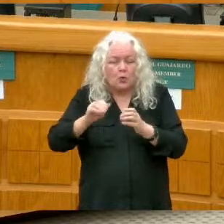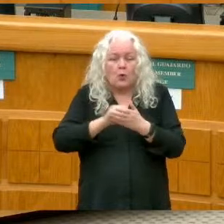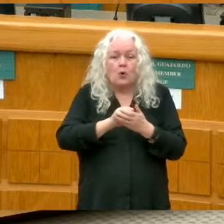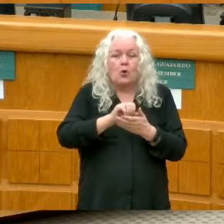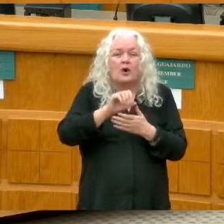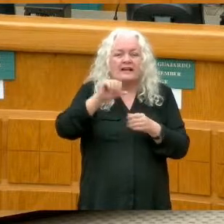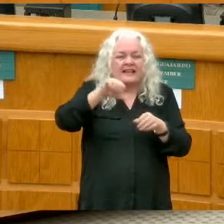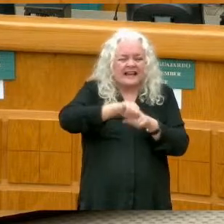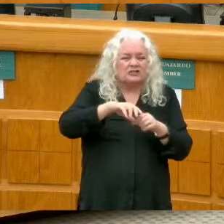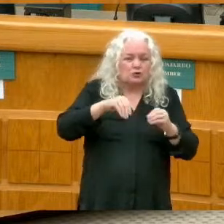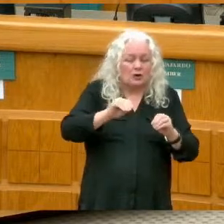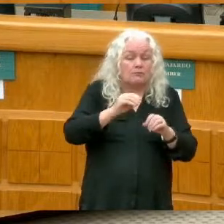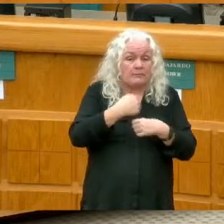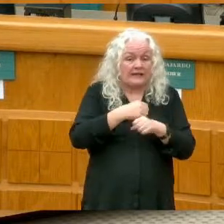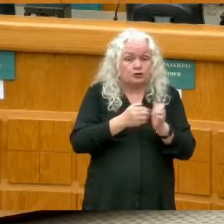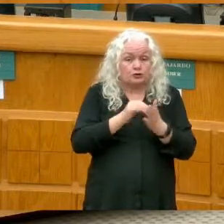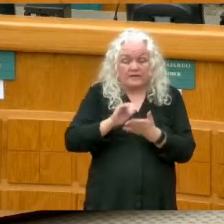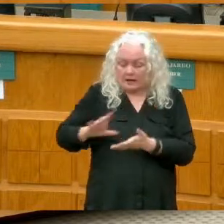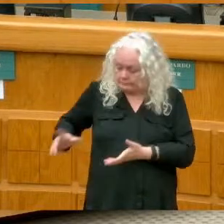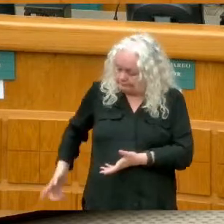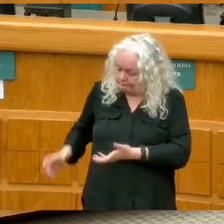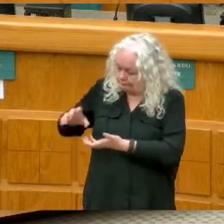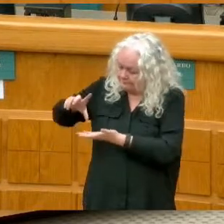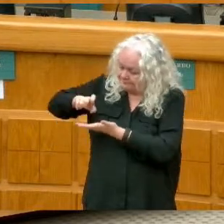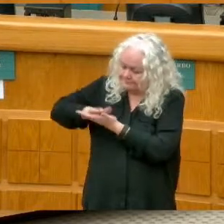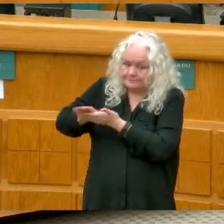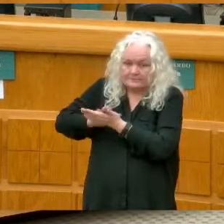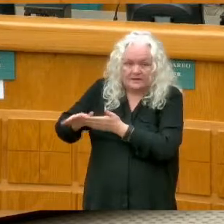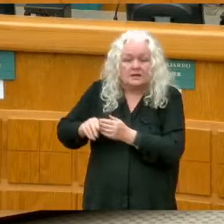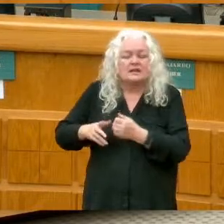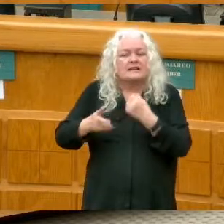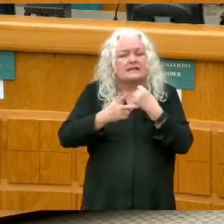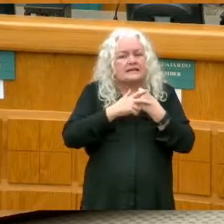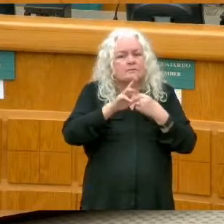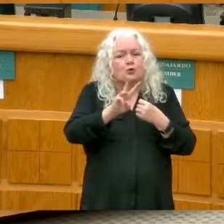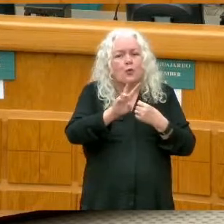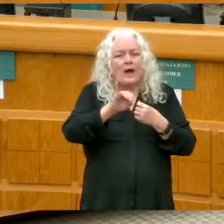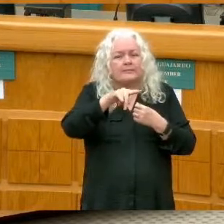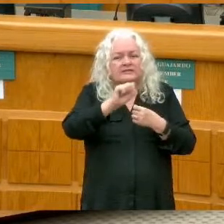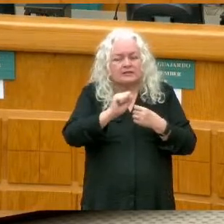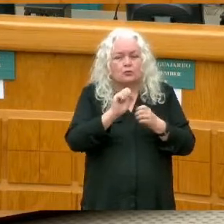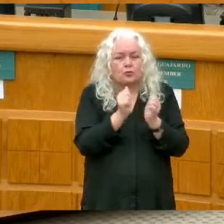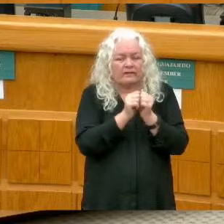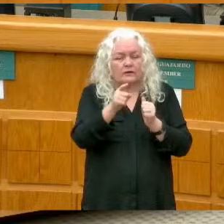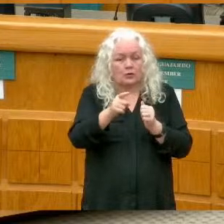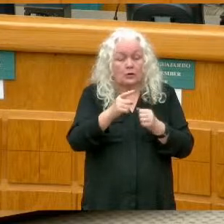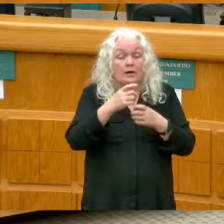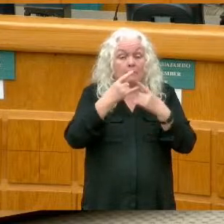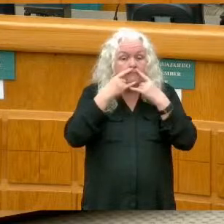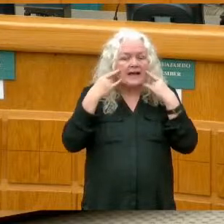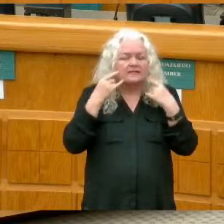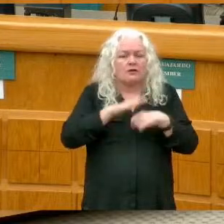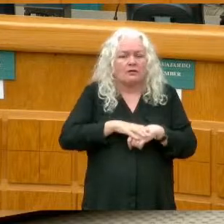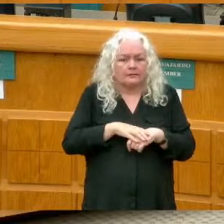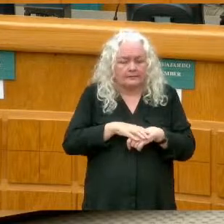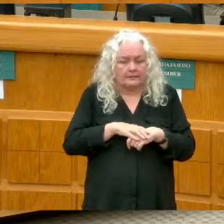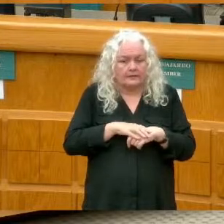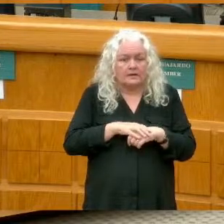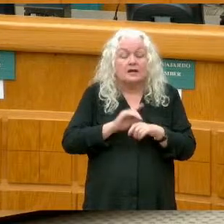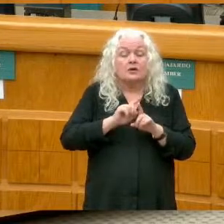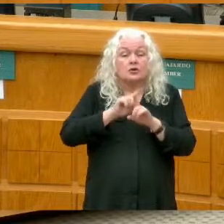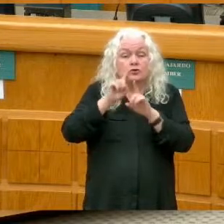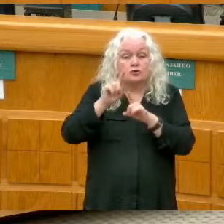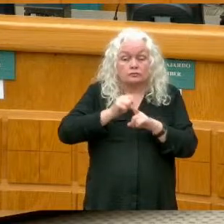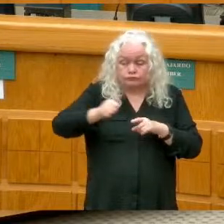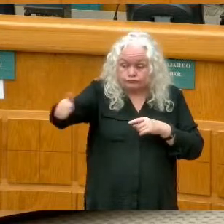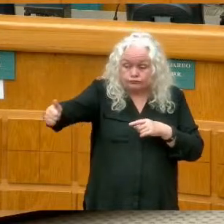Stripes, make sure that sanitizer is there. Keep those wipes handy. Make certain that mask is on when you're going to